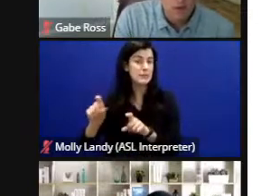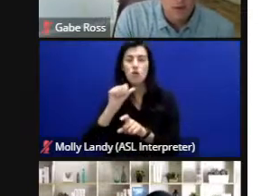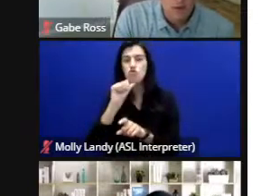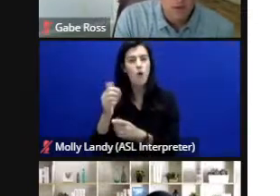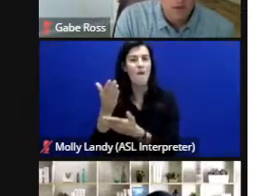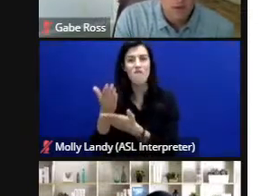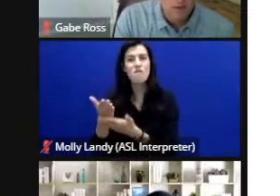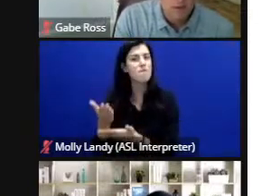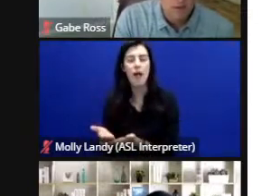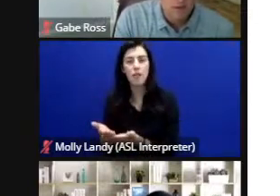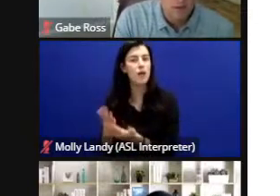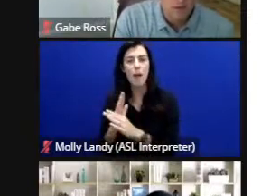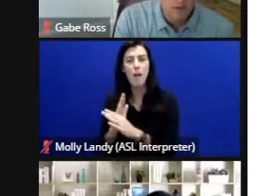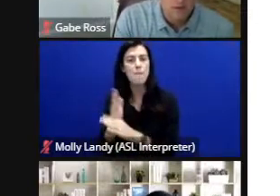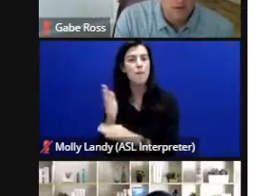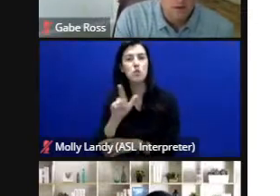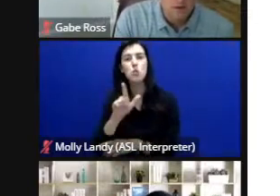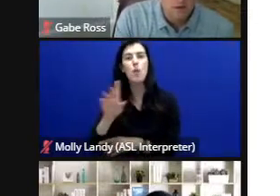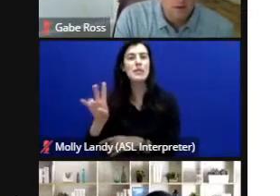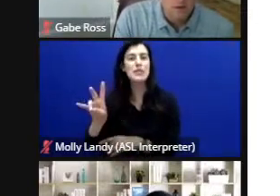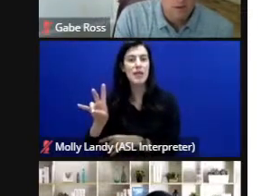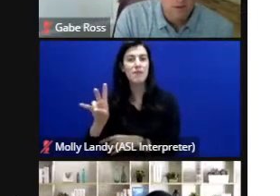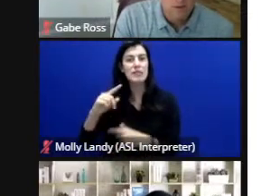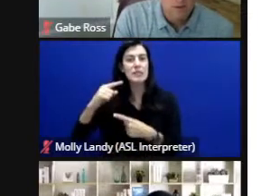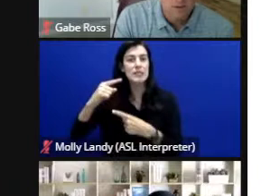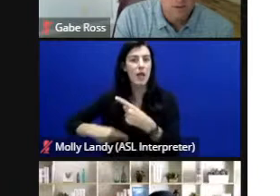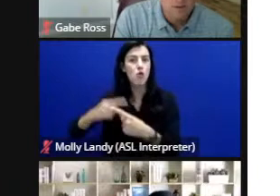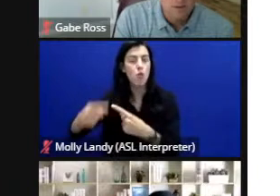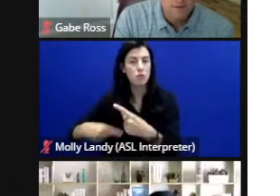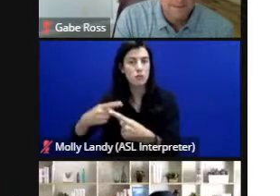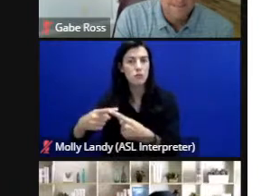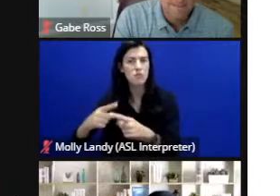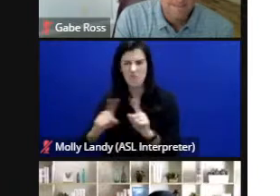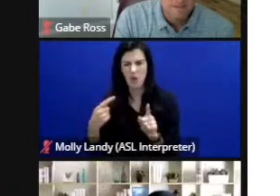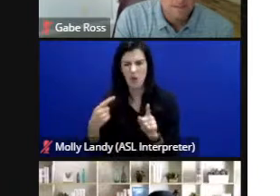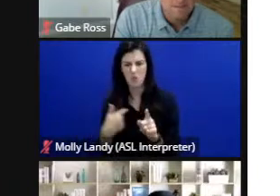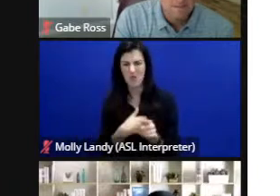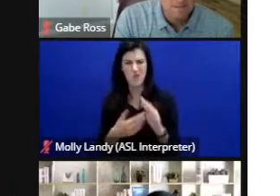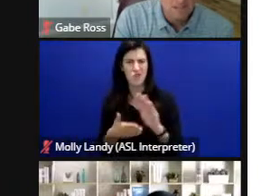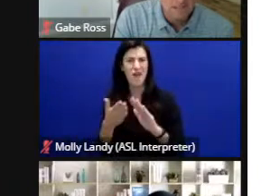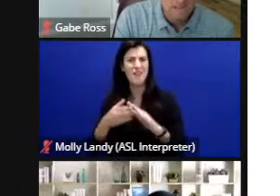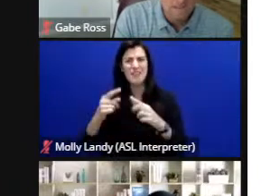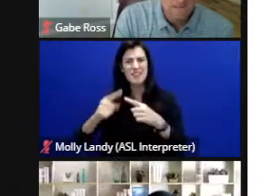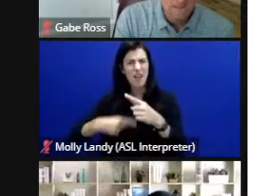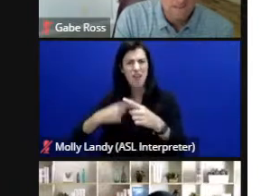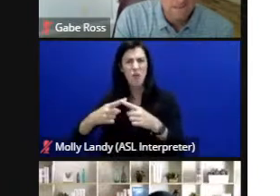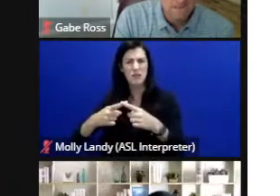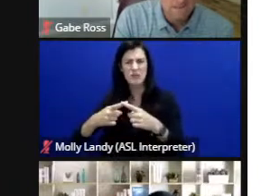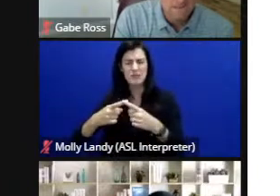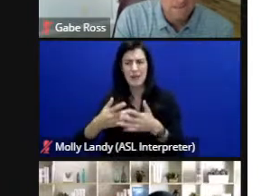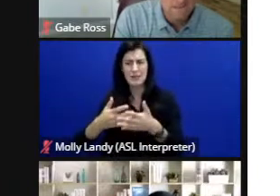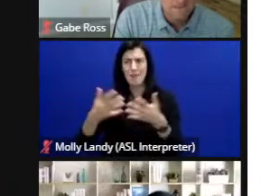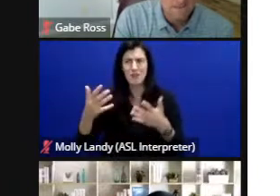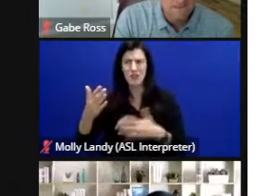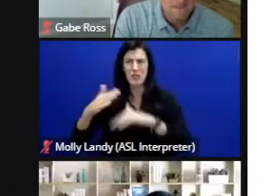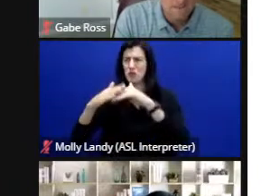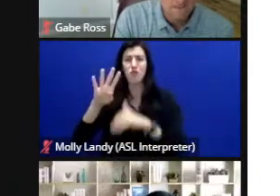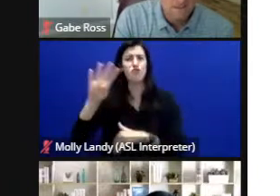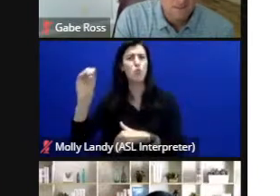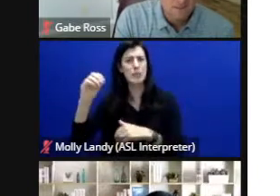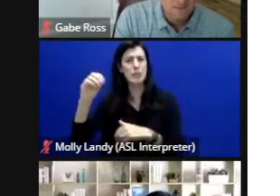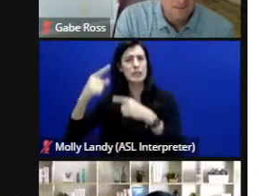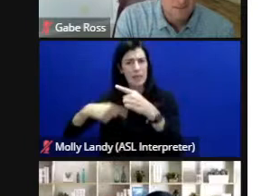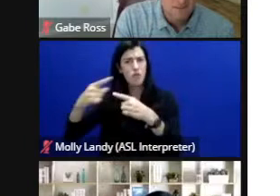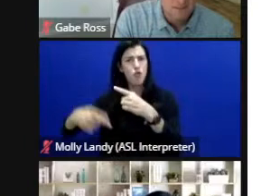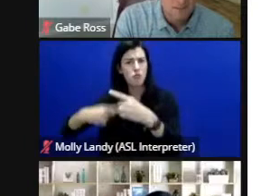valid above 27 cycles for anything. We're running the cycles up to as much as 40 cycles. The CDC